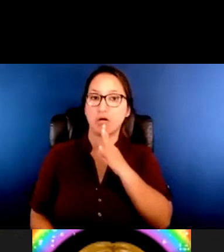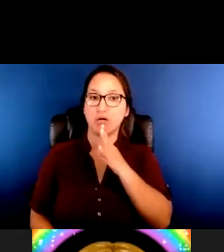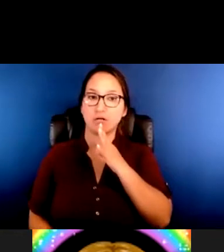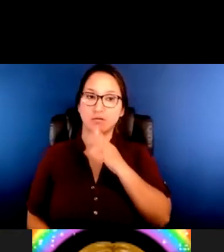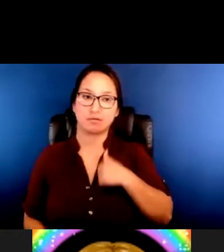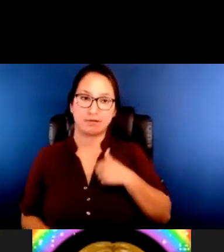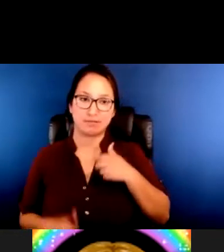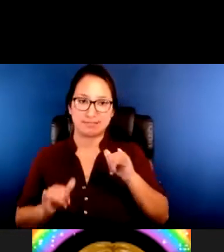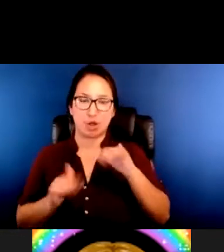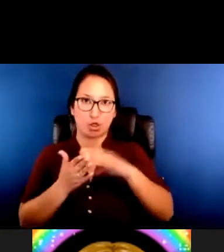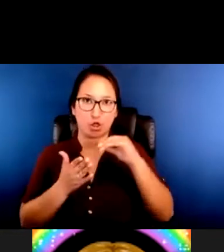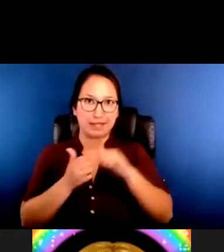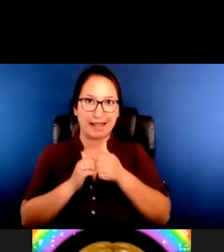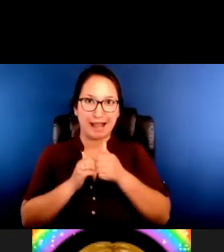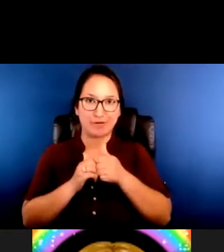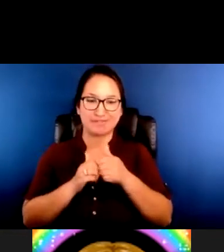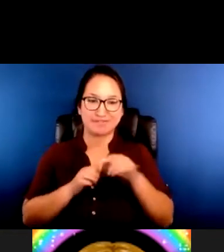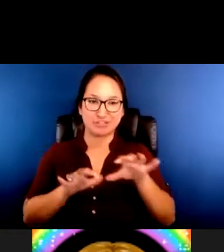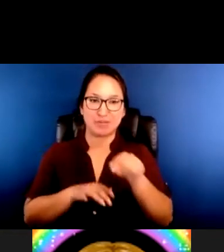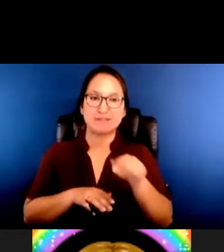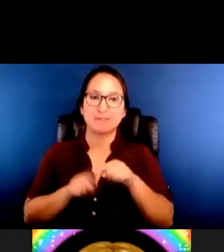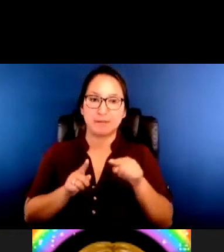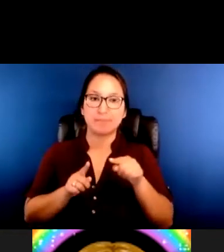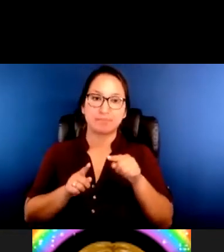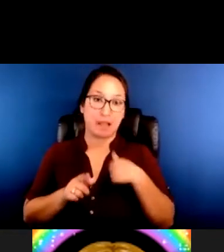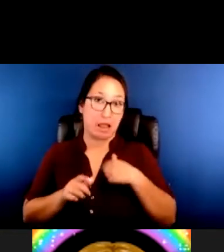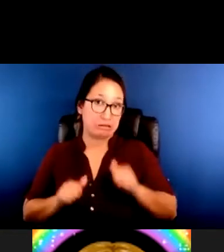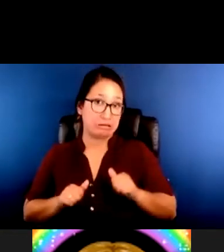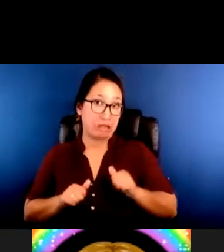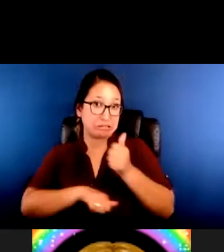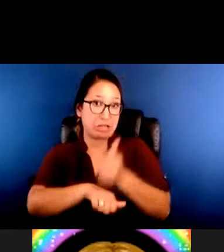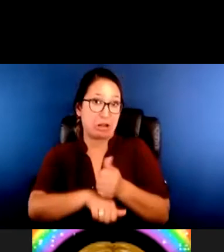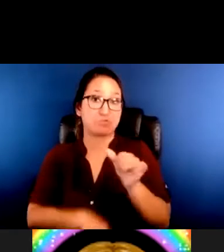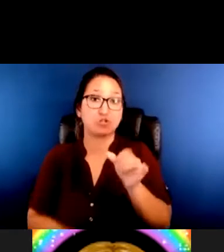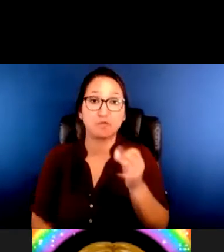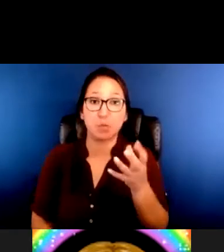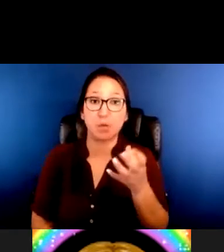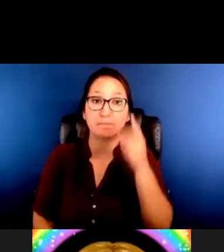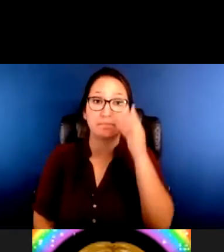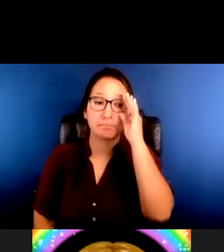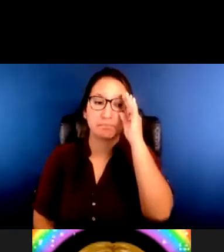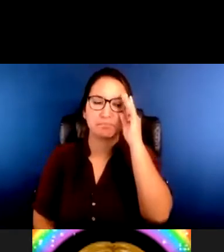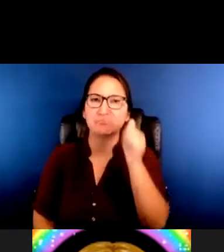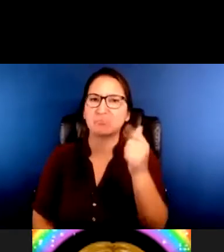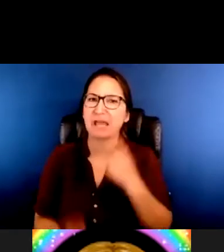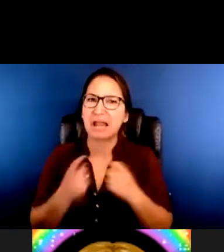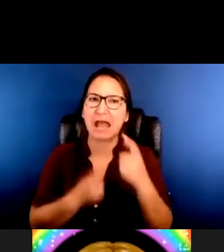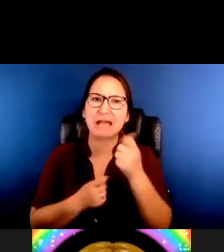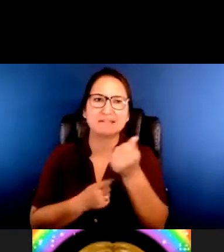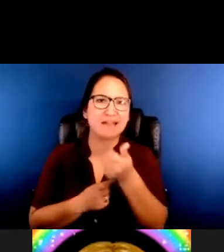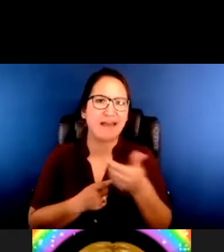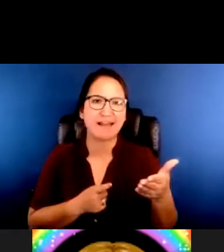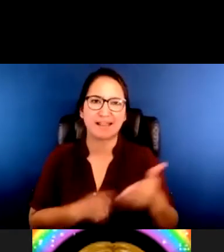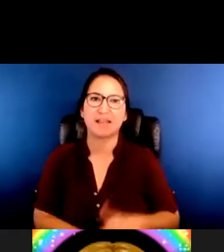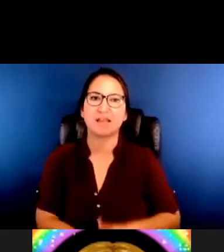do this. So thank you for that, Grace. I can do that too if you have a Q&A. And ask anything. And we've got a range of experiences. One thing